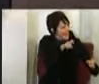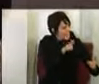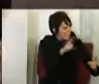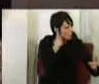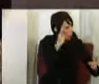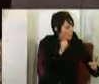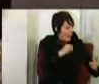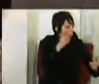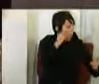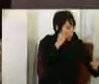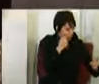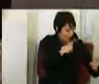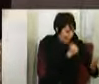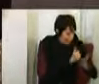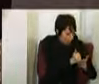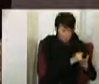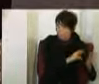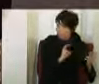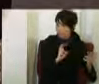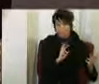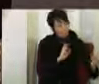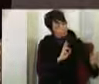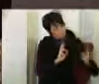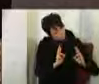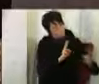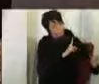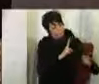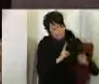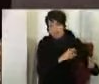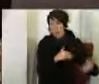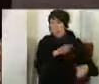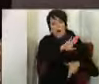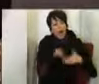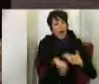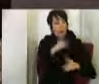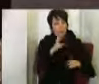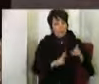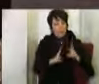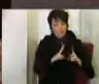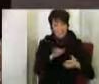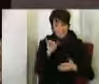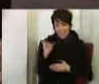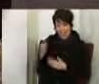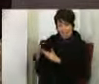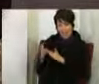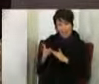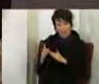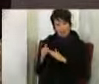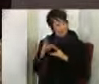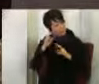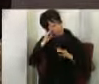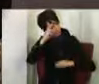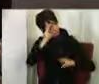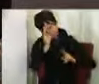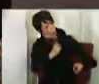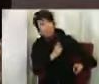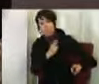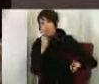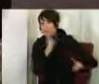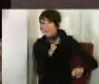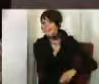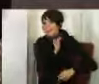in their life. And so Joseph, a much, much older man, a craftsman, someone in their village, would have been respected by all of those folks. In